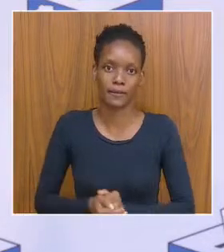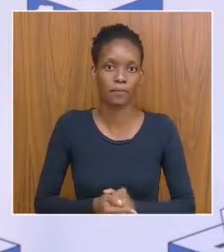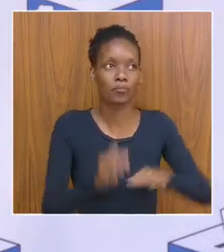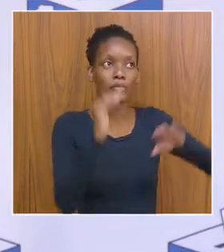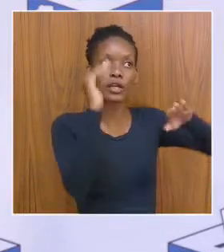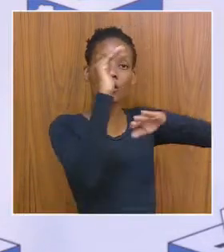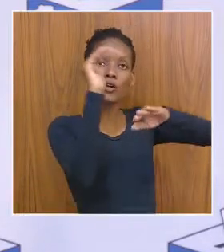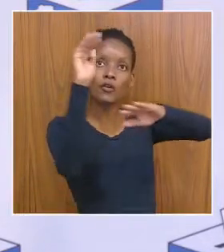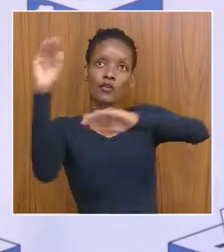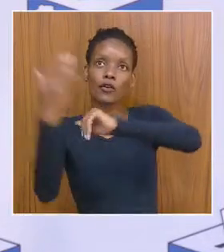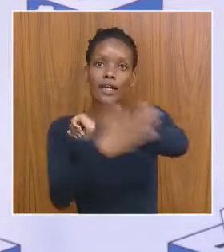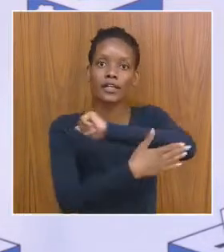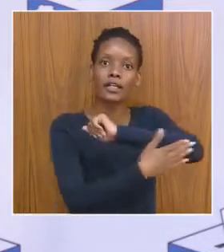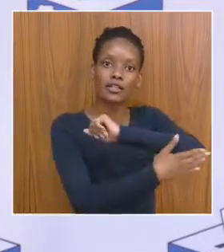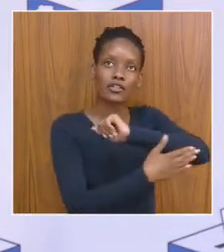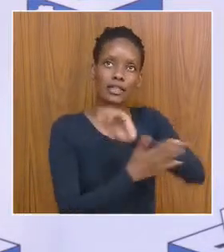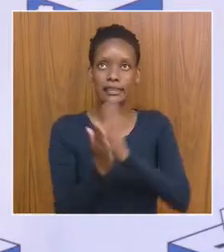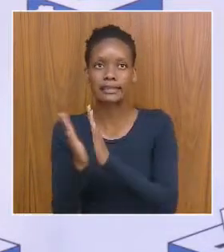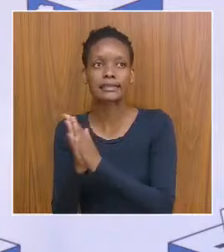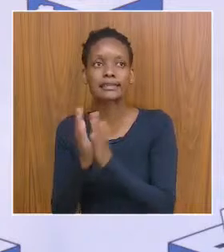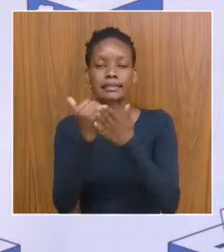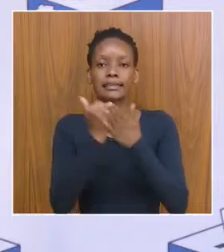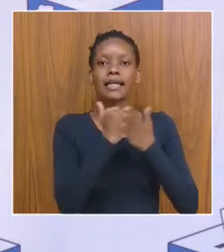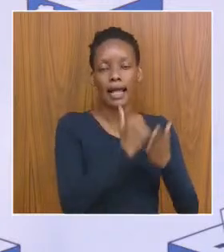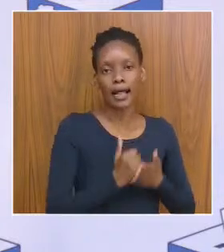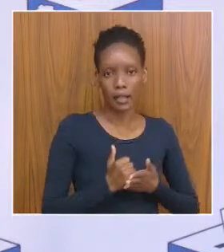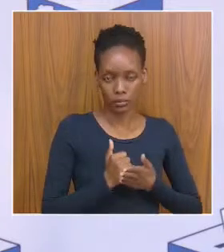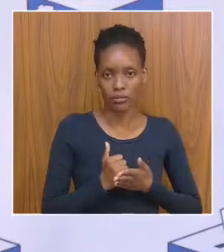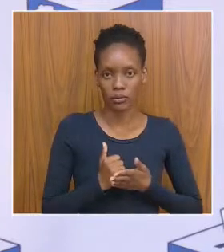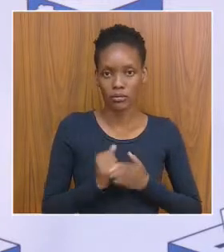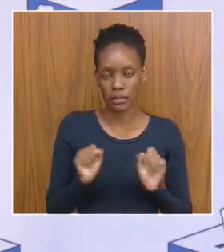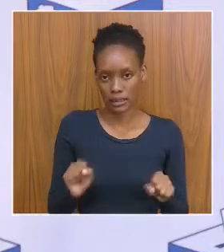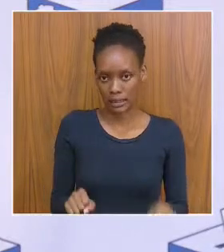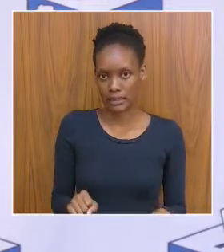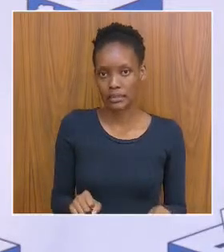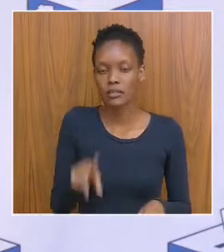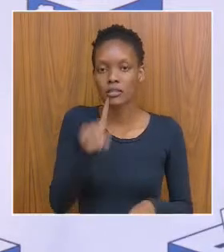assistance to provide for logistics at the diplomatic missions. The